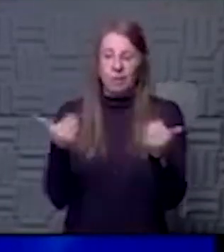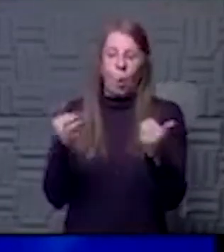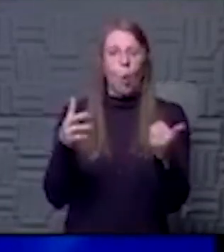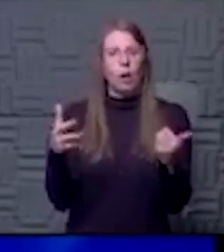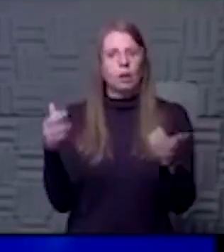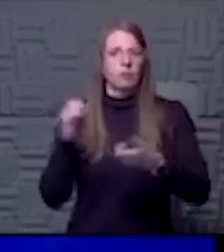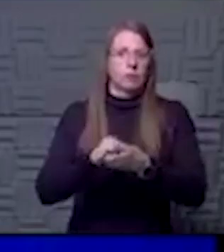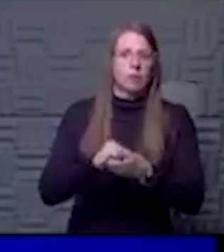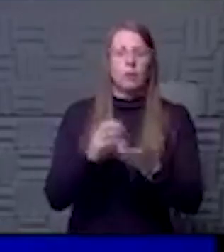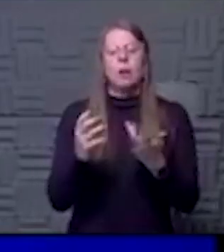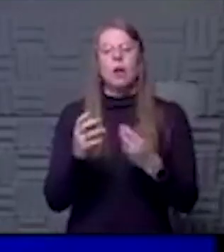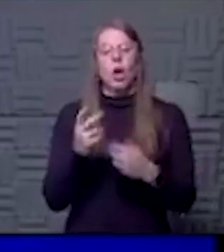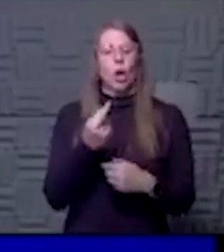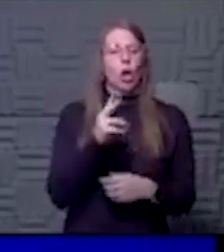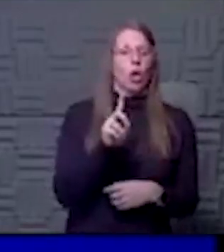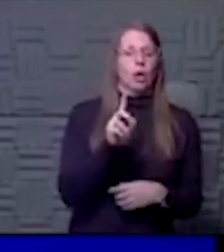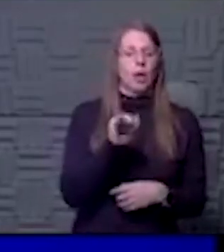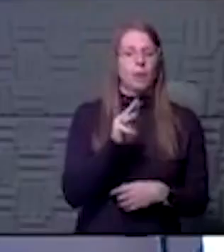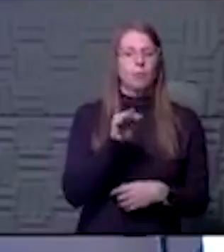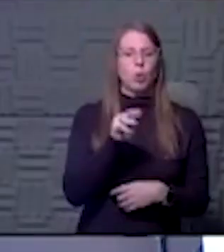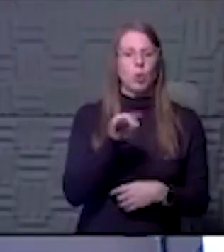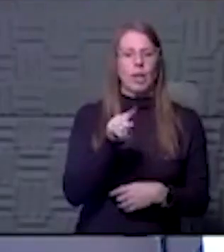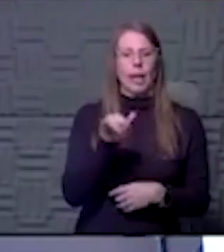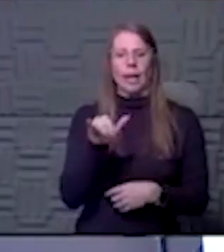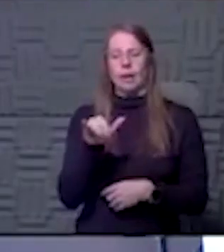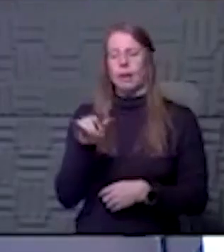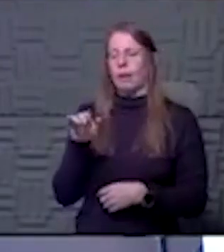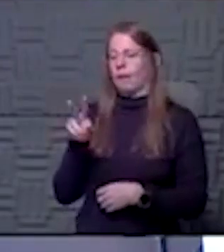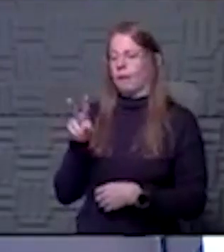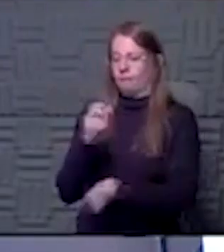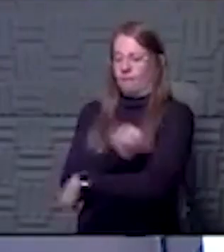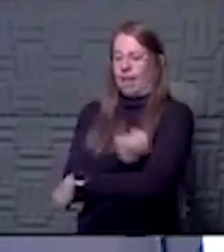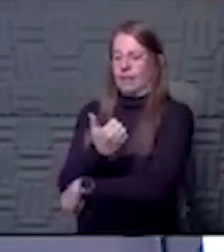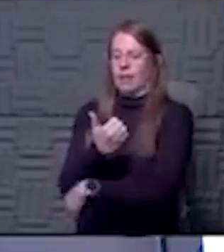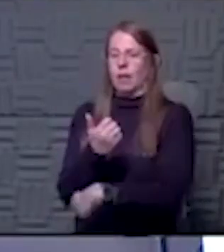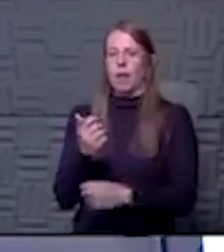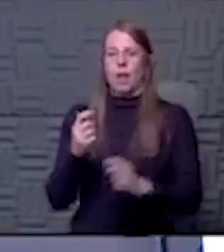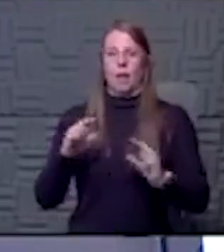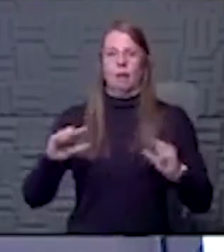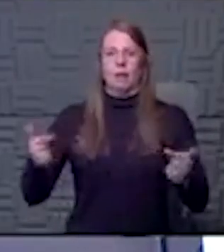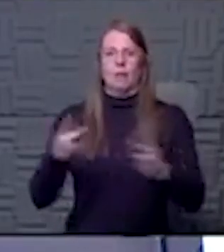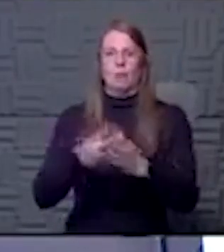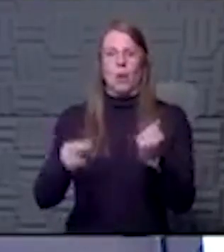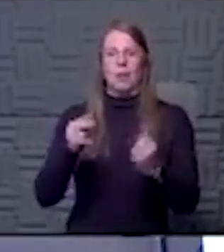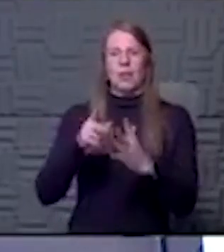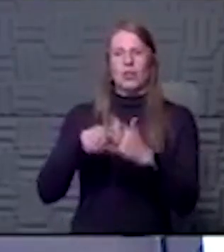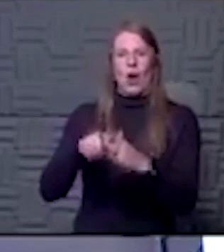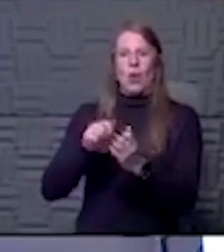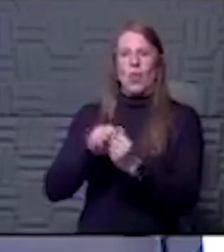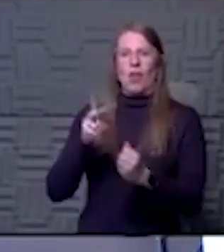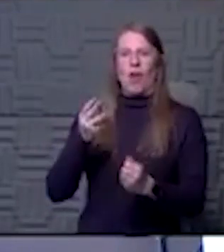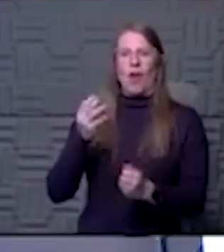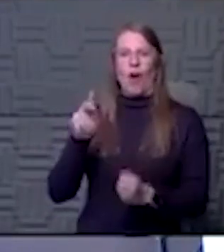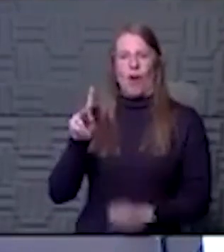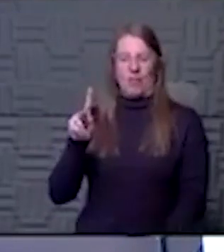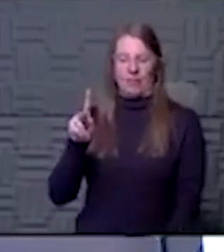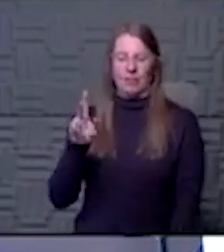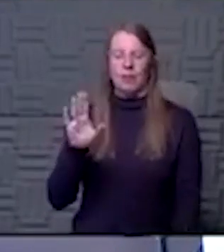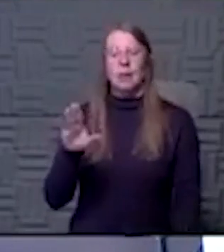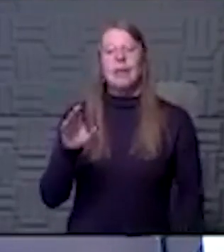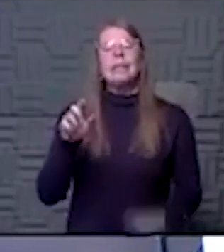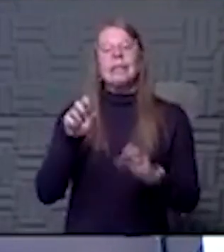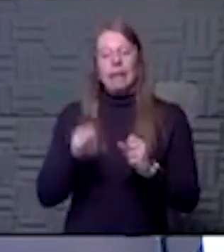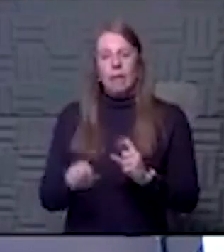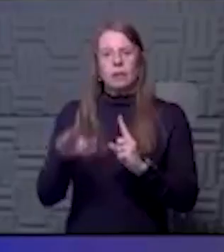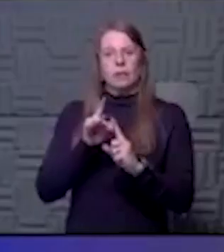Great. Yeah, herd immunity and vaccinations, how that fits together. We're going to turn to both of you. We'll start with Hawk because we know that you can get